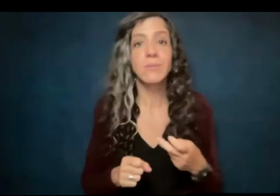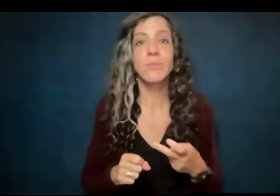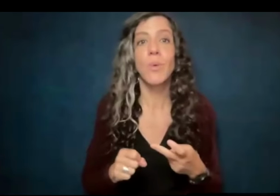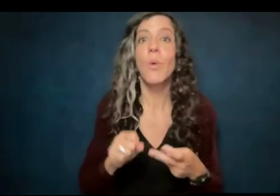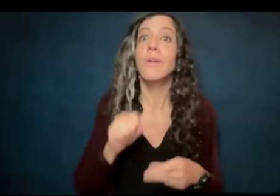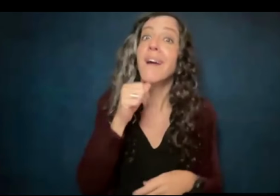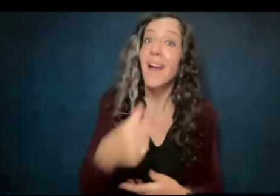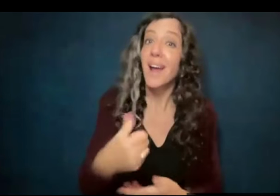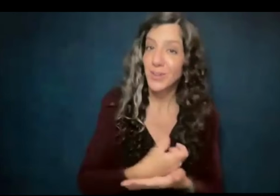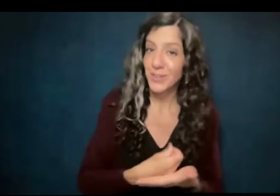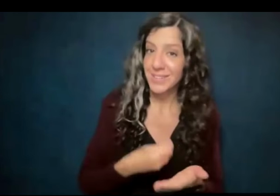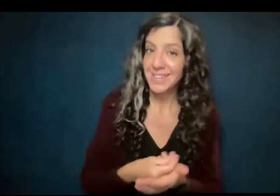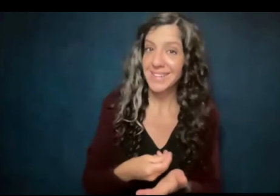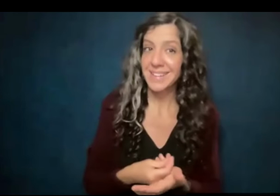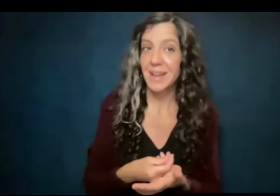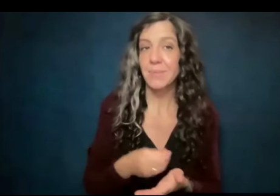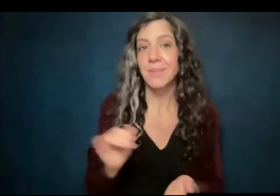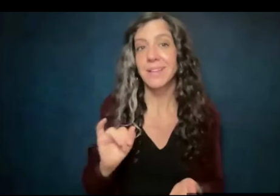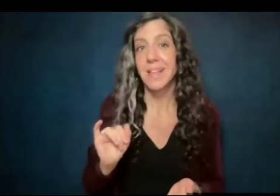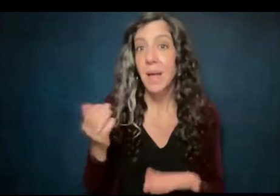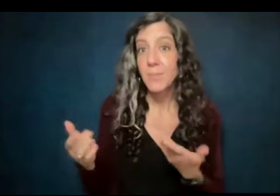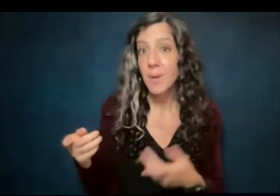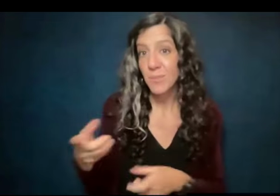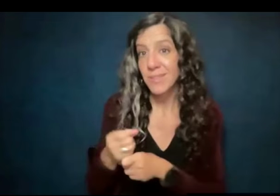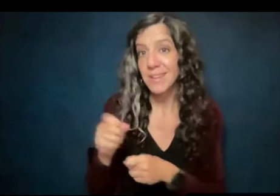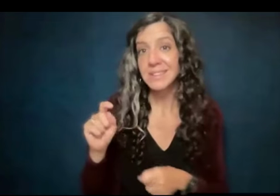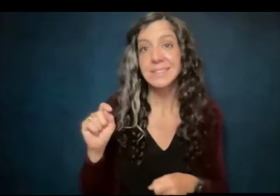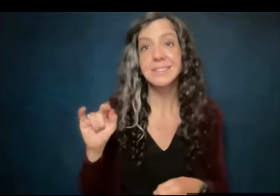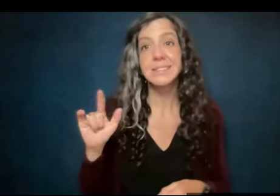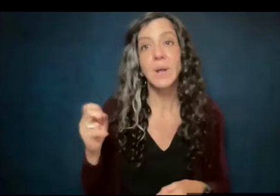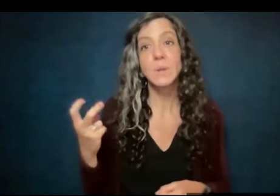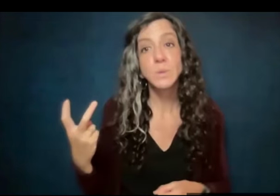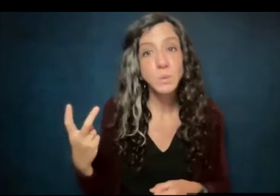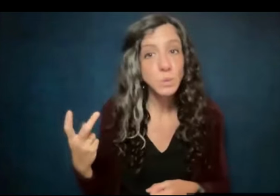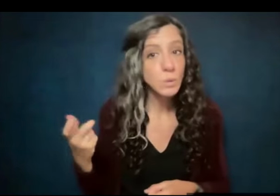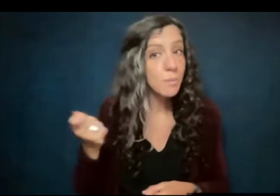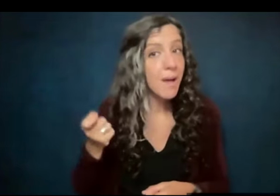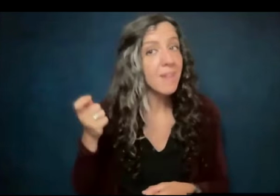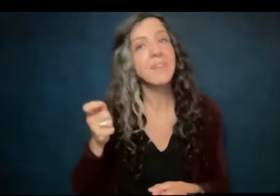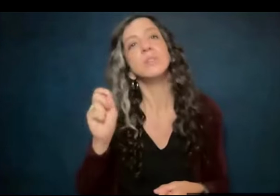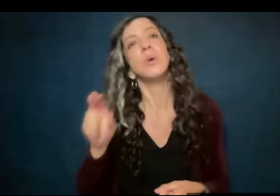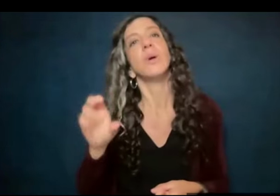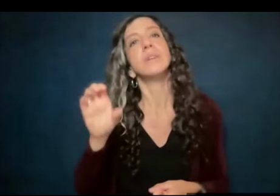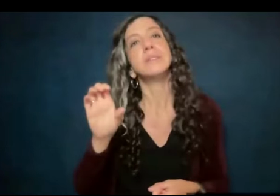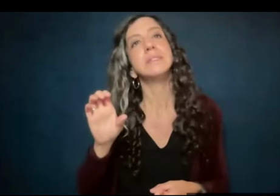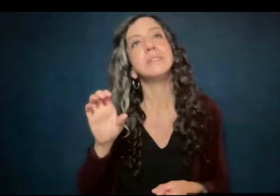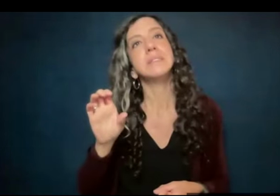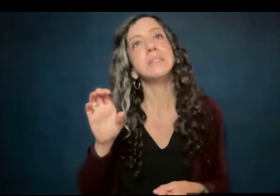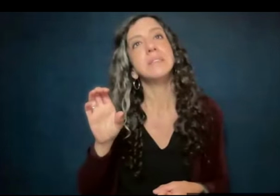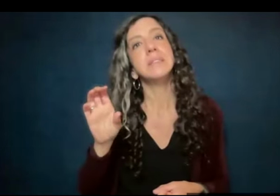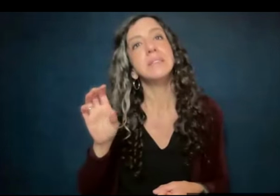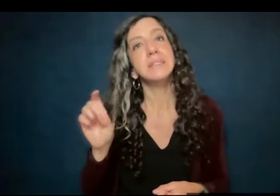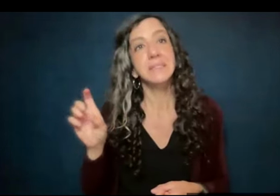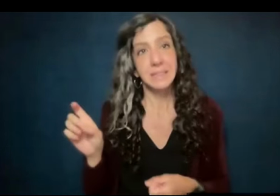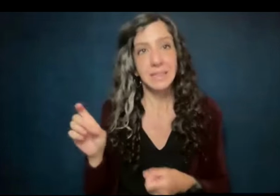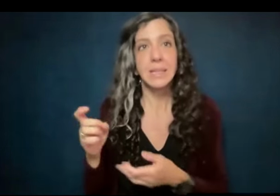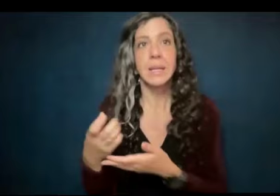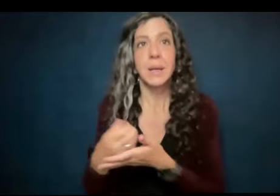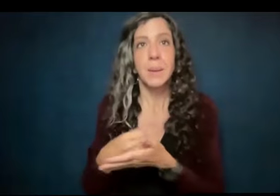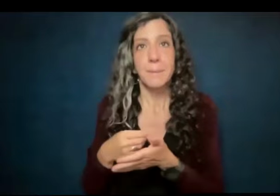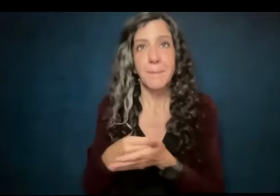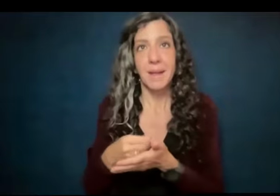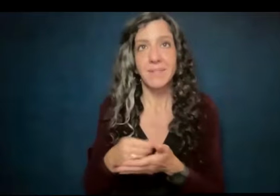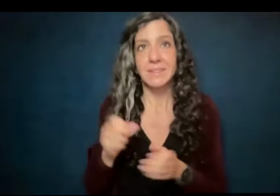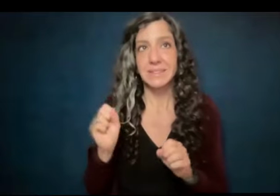unearned income. For example, if they receive Title II benefits as well, or maybe those CDB benefits, they can use that